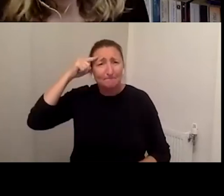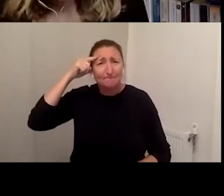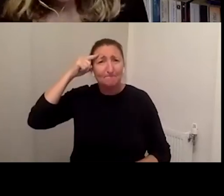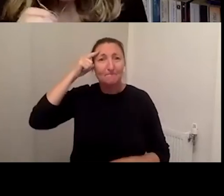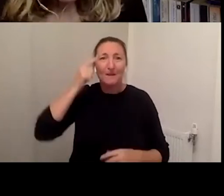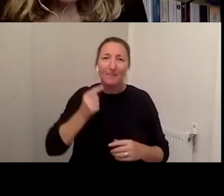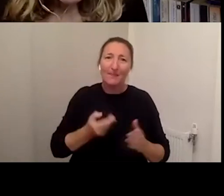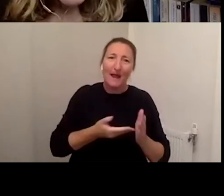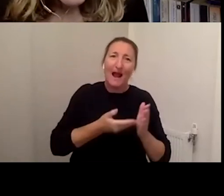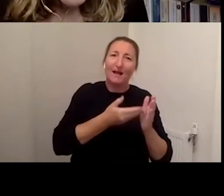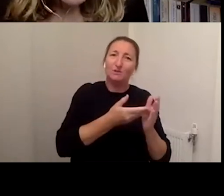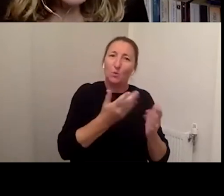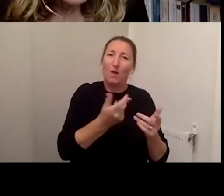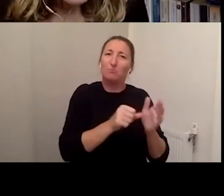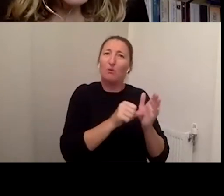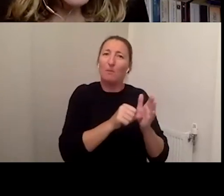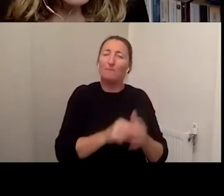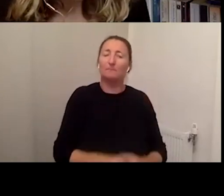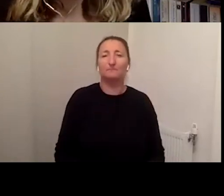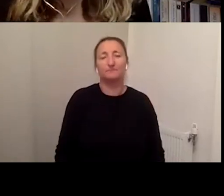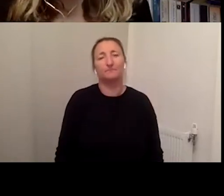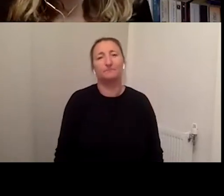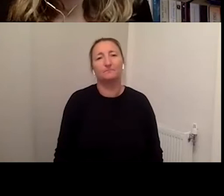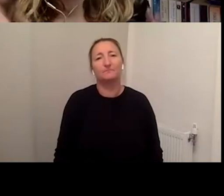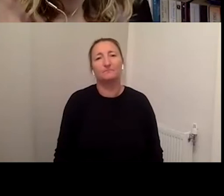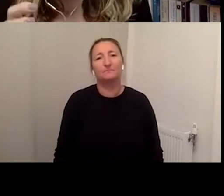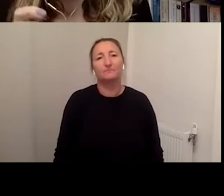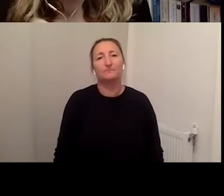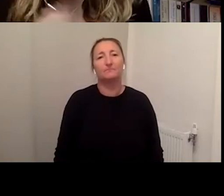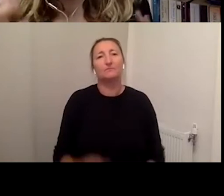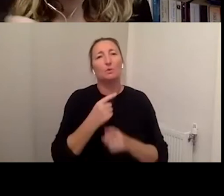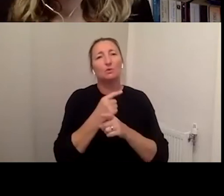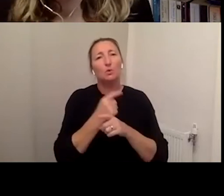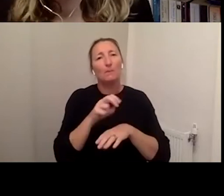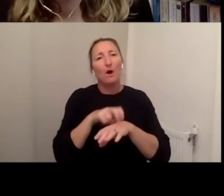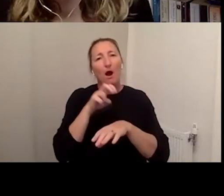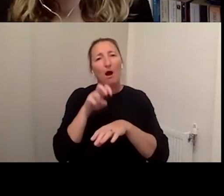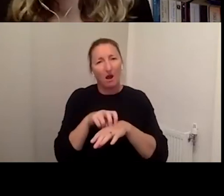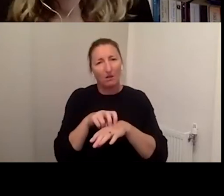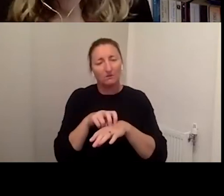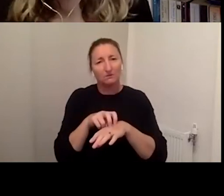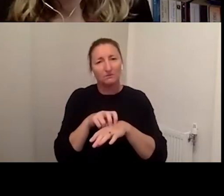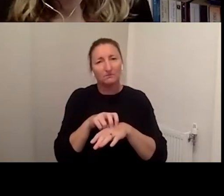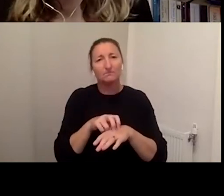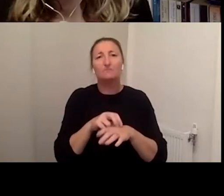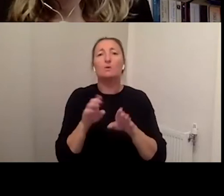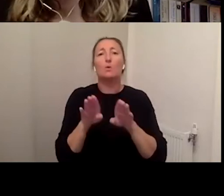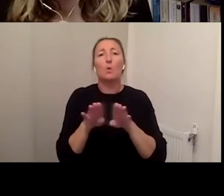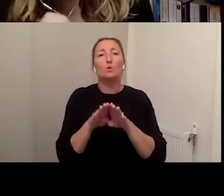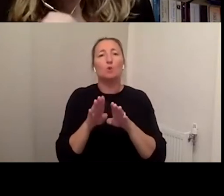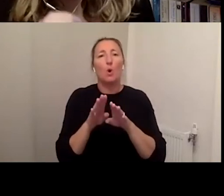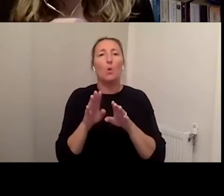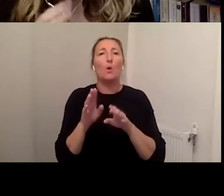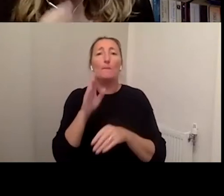questions. Before we move on to Ireland and then come back to having a larger conversation about nuclear or other things in